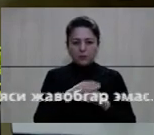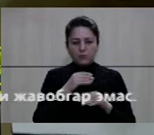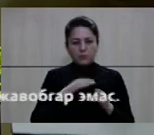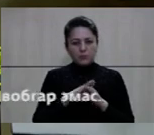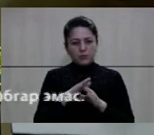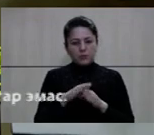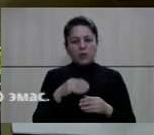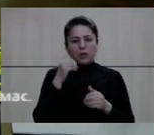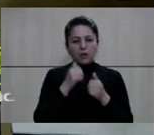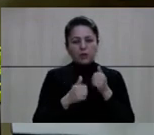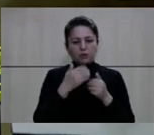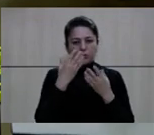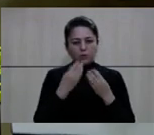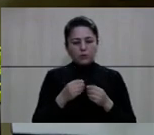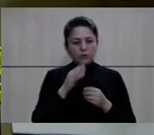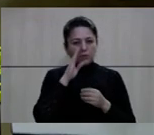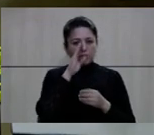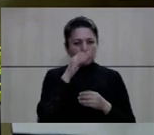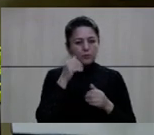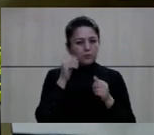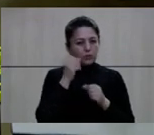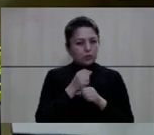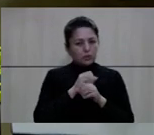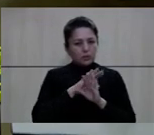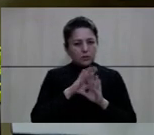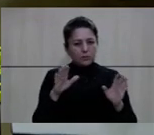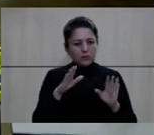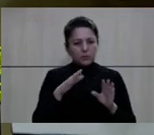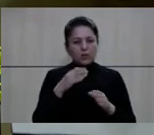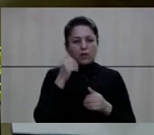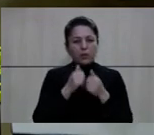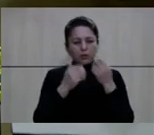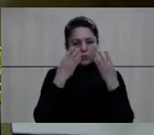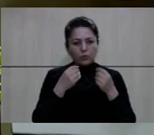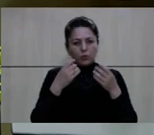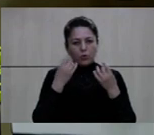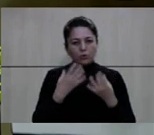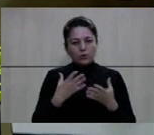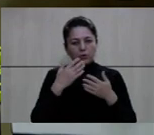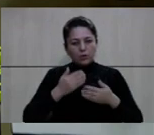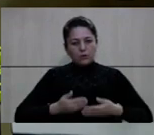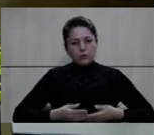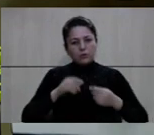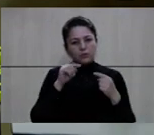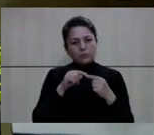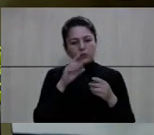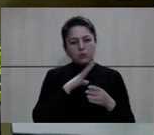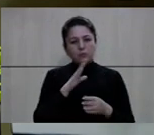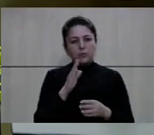albatta kuniga ertalab ishga emas, albatta kundalik tarzingizdagi oddiy hayotingizga moslashgan